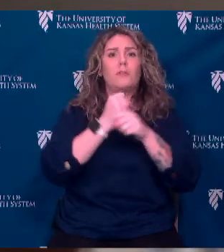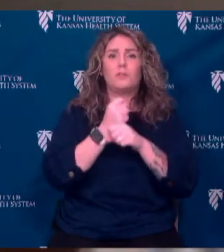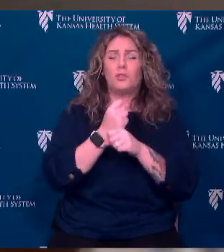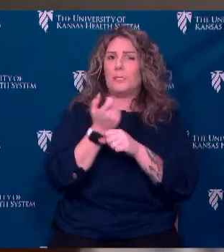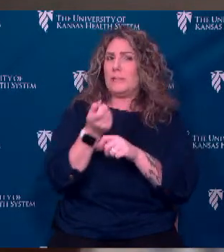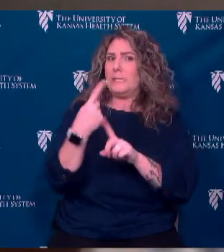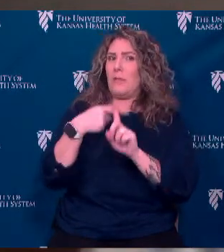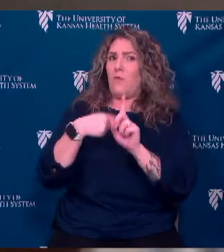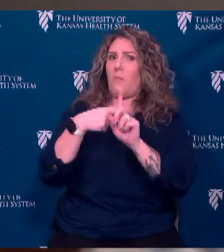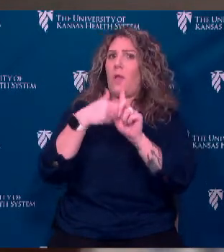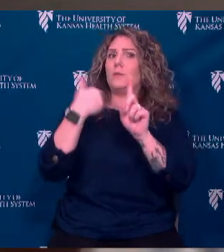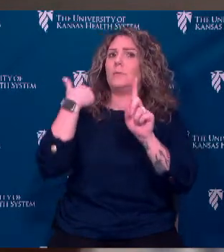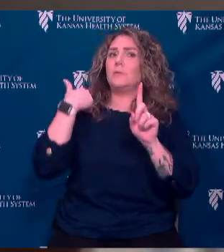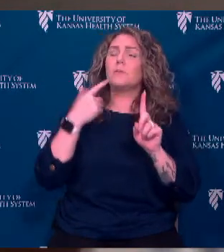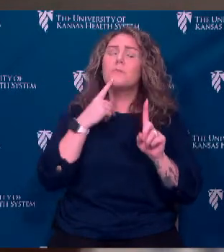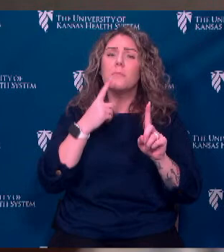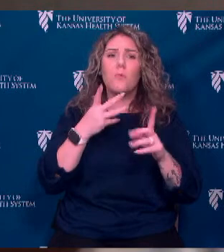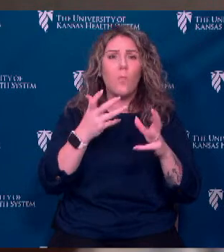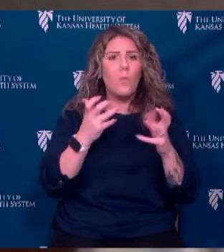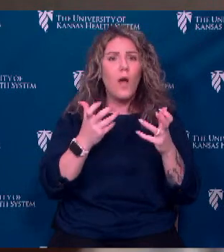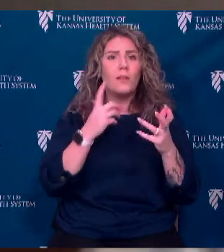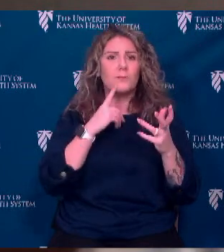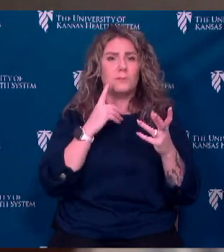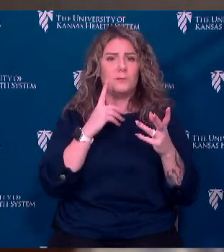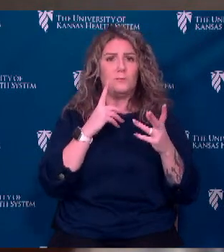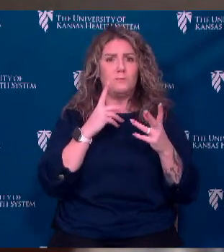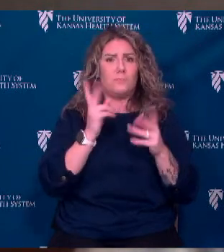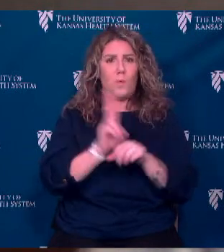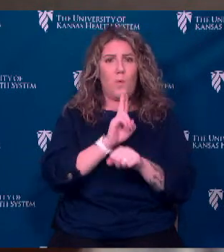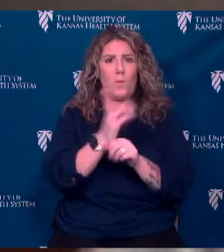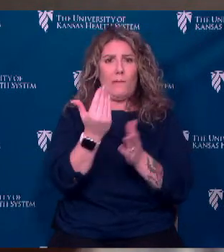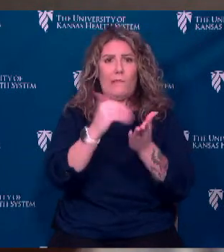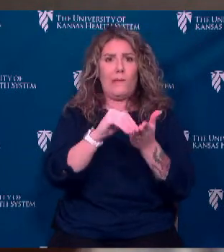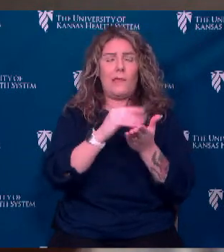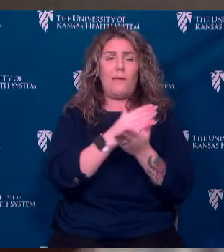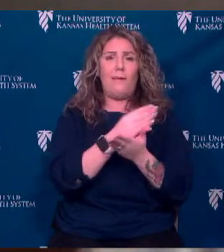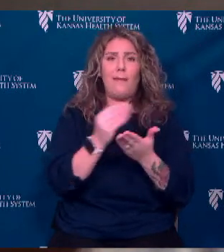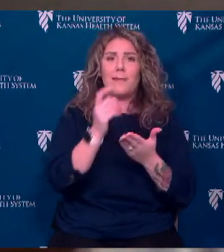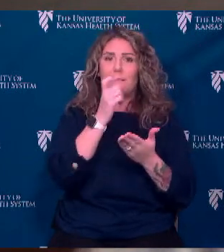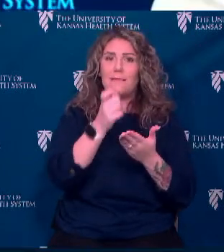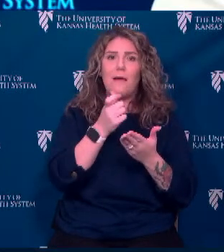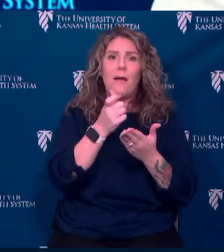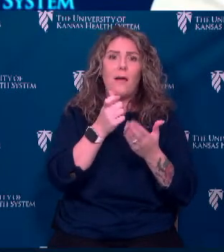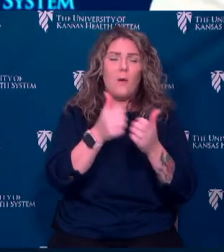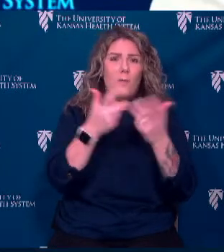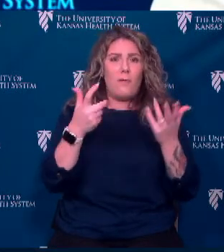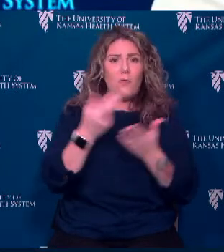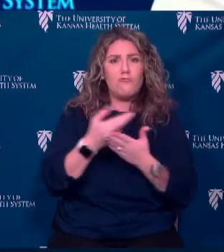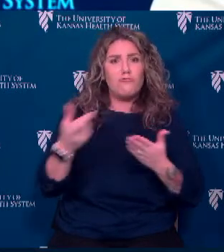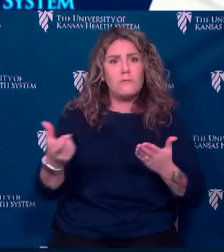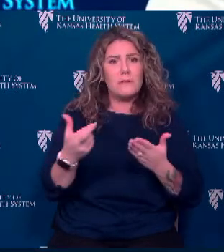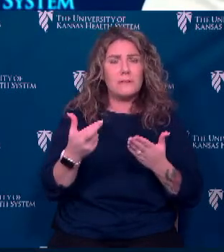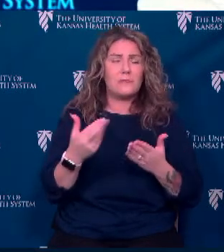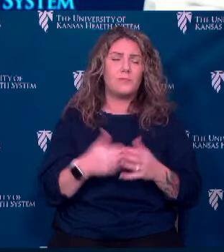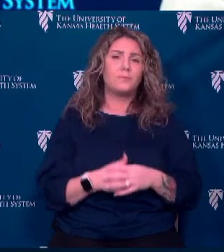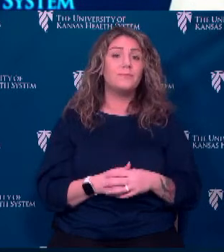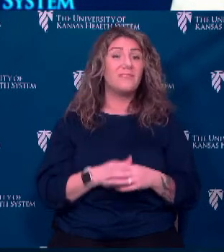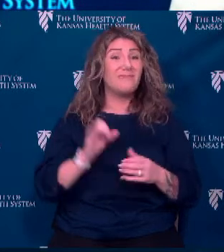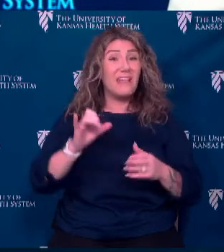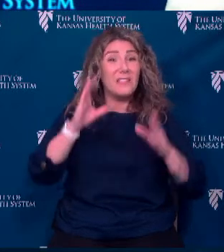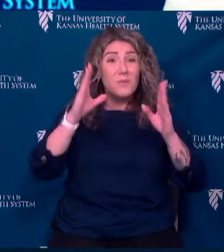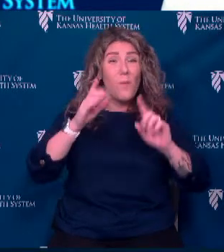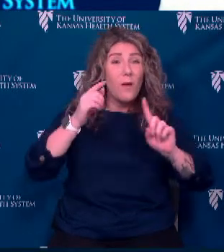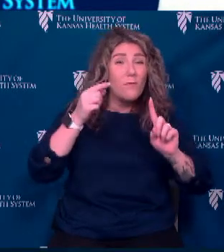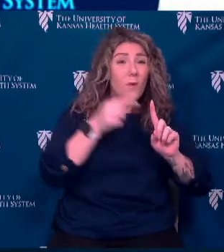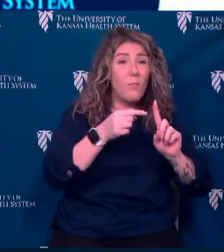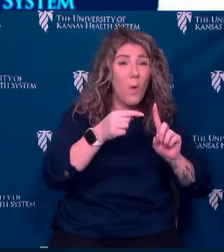to accommodate what the resources in the system are lacking right now. Yeah, and I think that's a great point. And